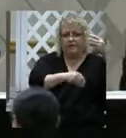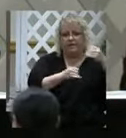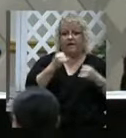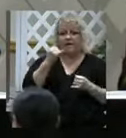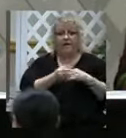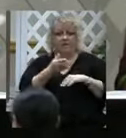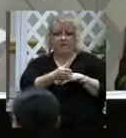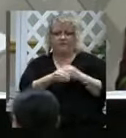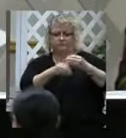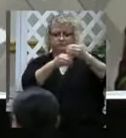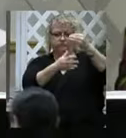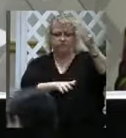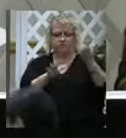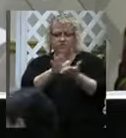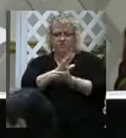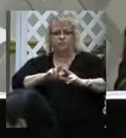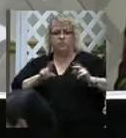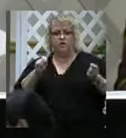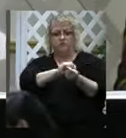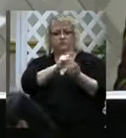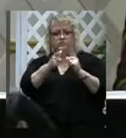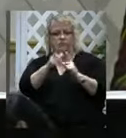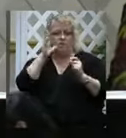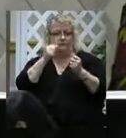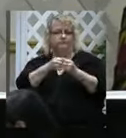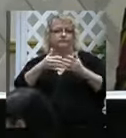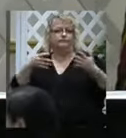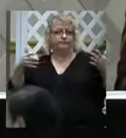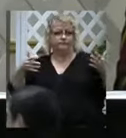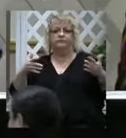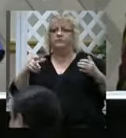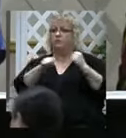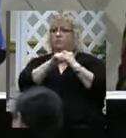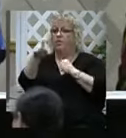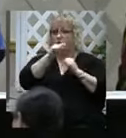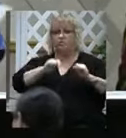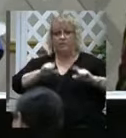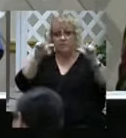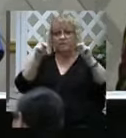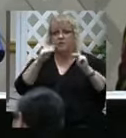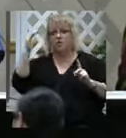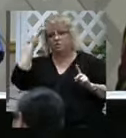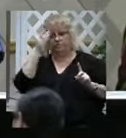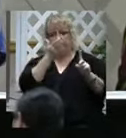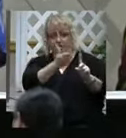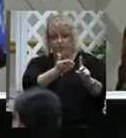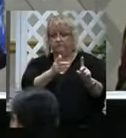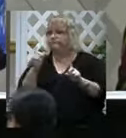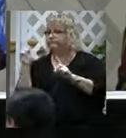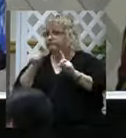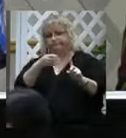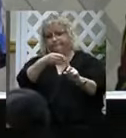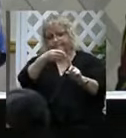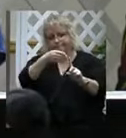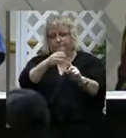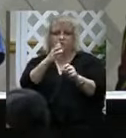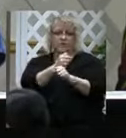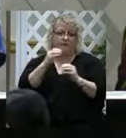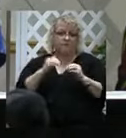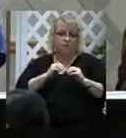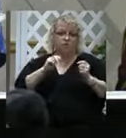you're going to have a long list of documents, and it's going to continue to grow and grow and grow. You promote those sites, people know they're there, people know to go back to that site to get